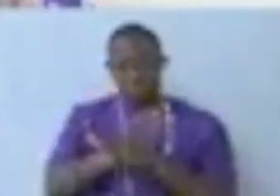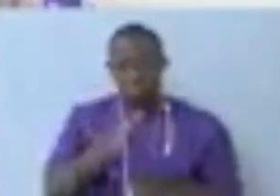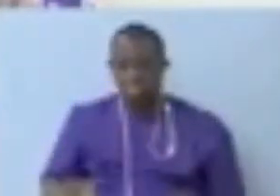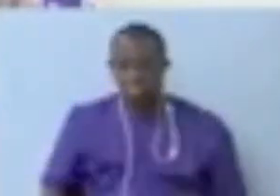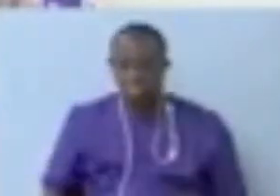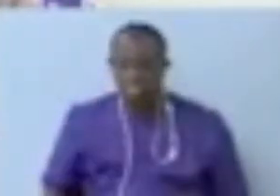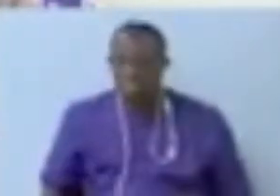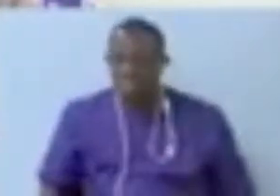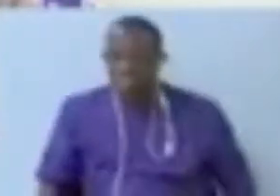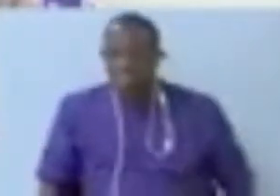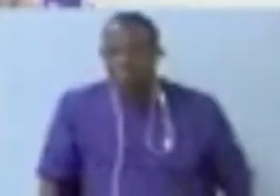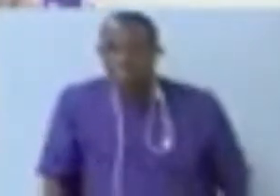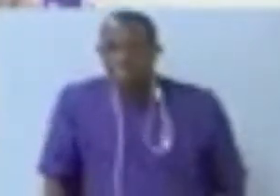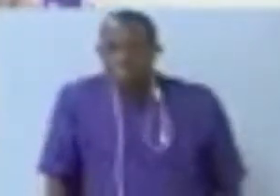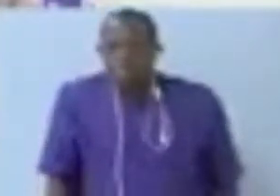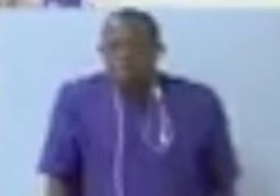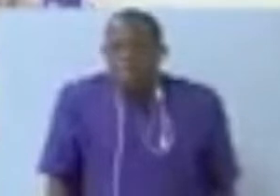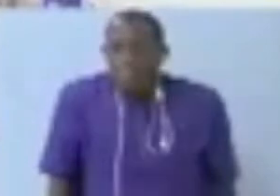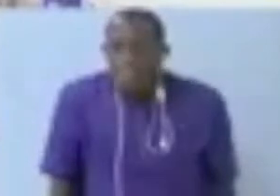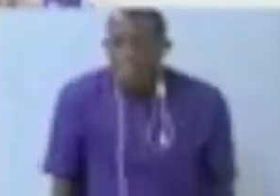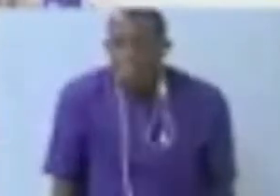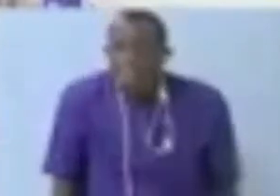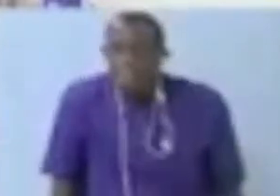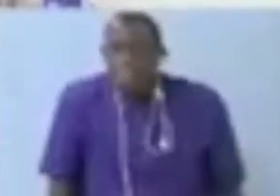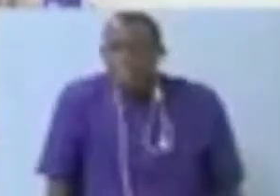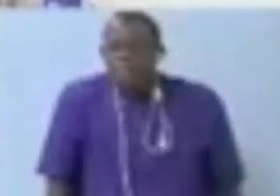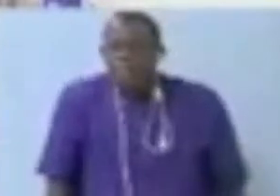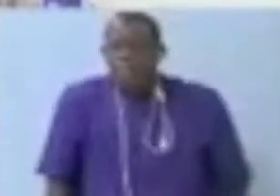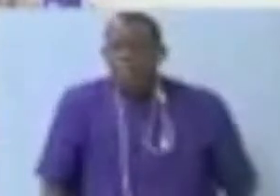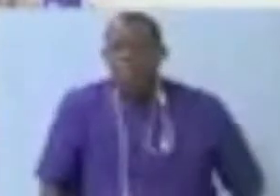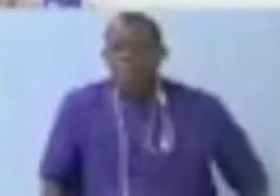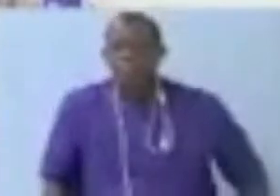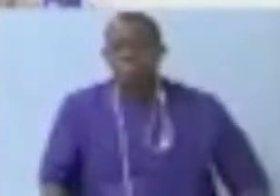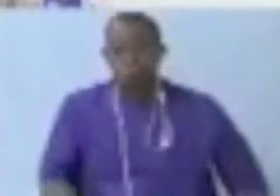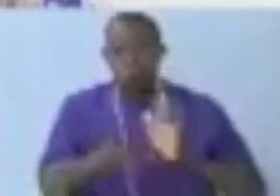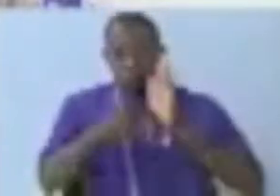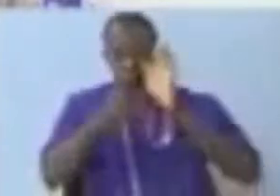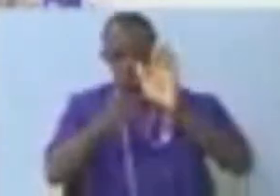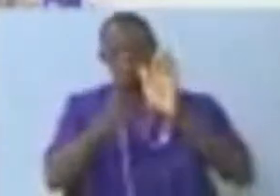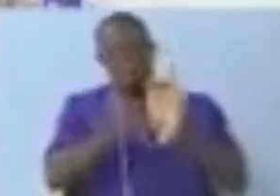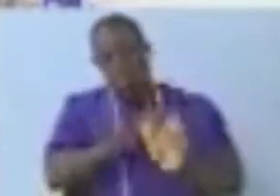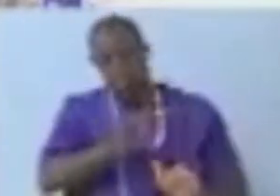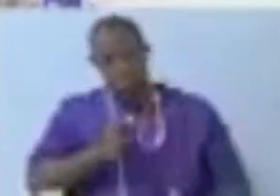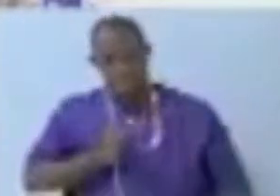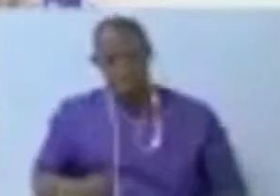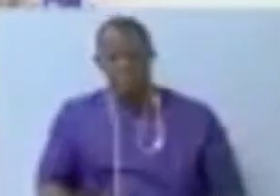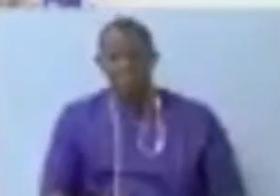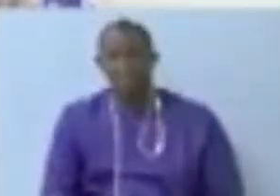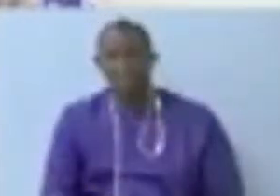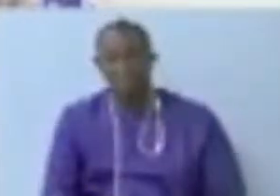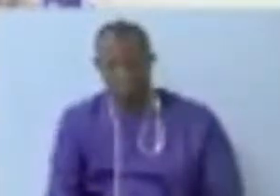go commentary on Mbako. So us?